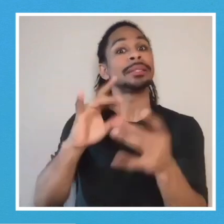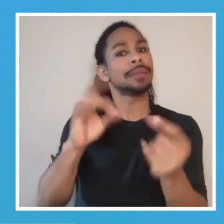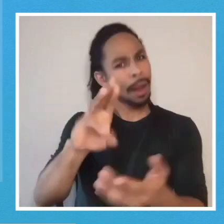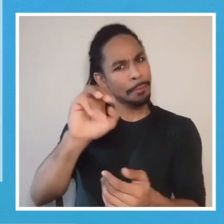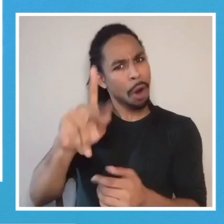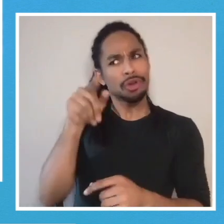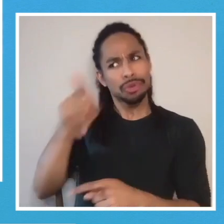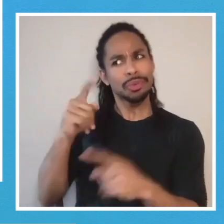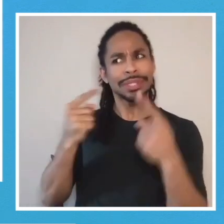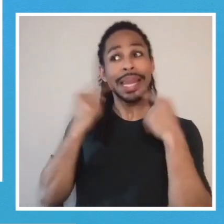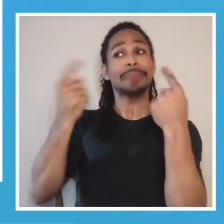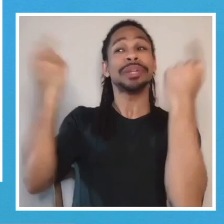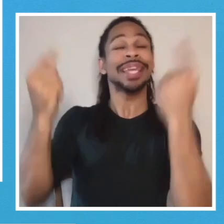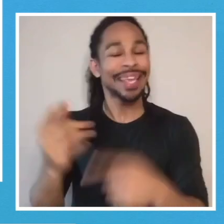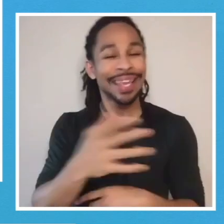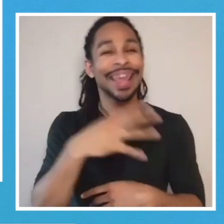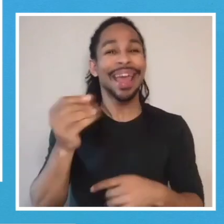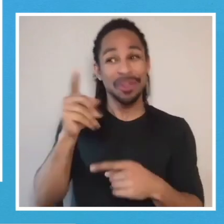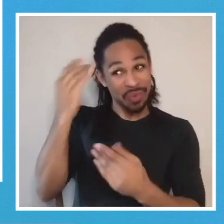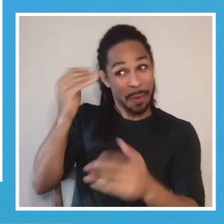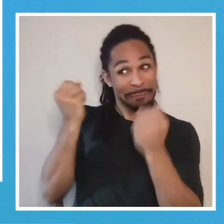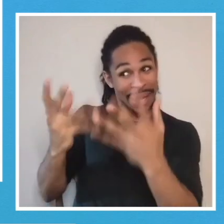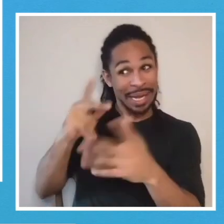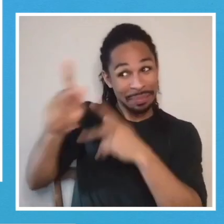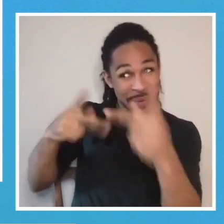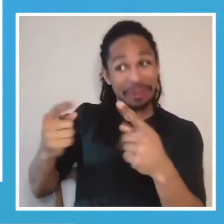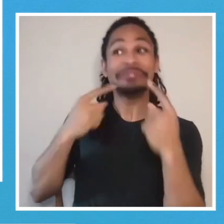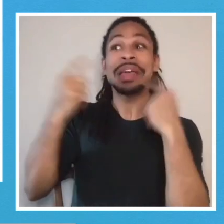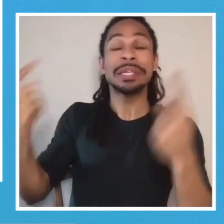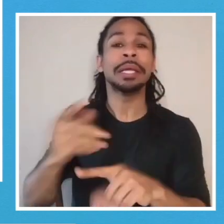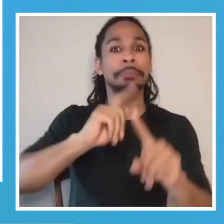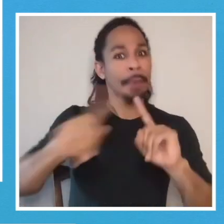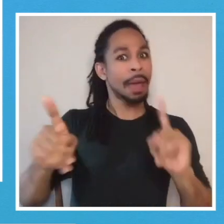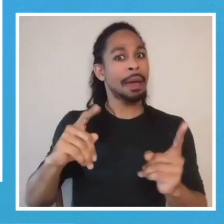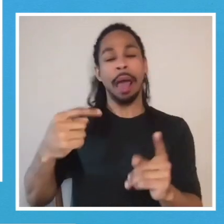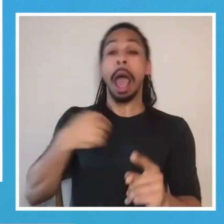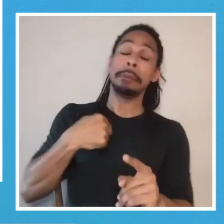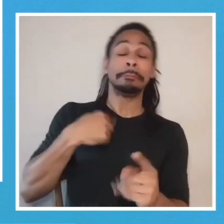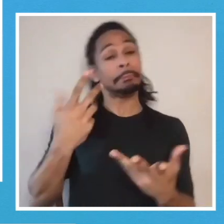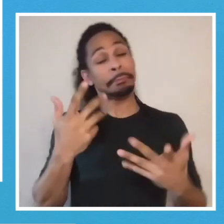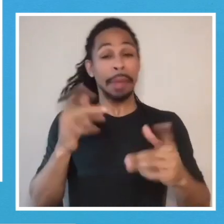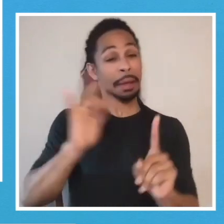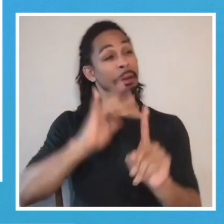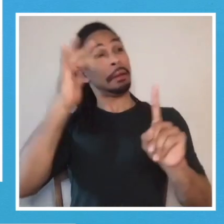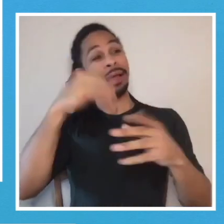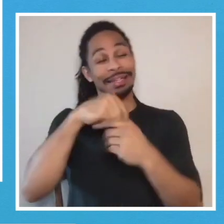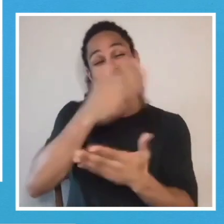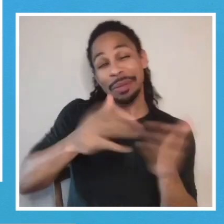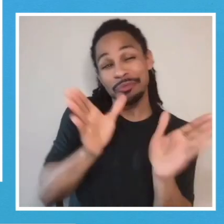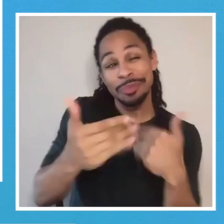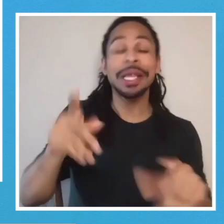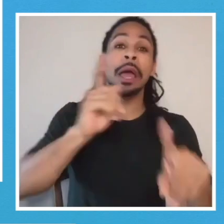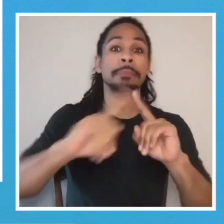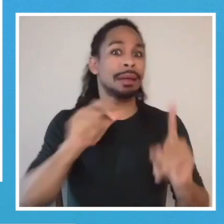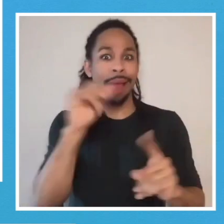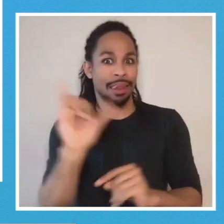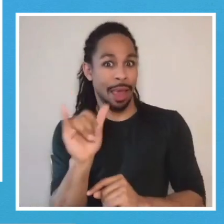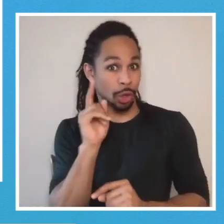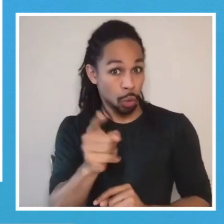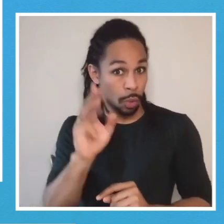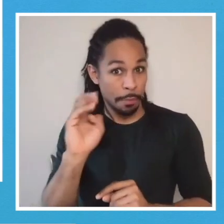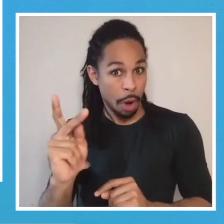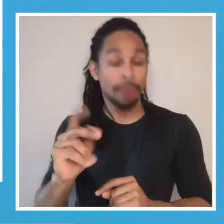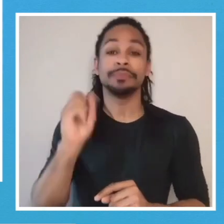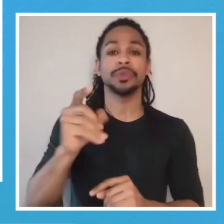a celebrity in certain rooms, but not as globally as you. And what I do understand about this business is there's infrastructure in place.